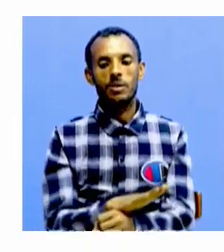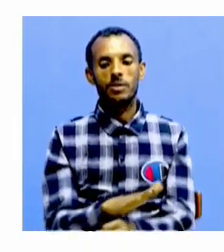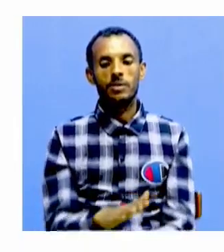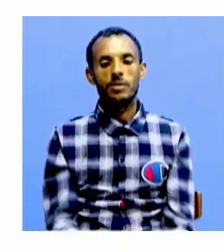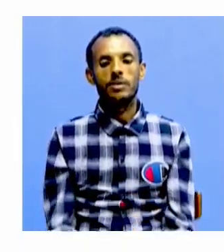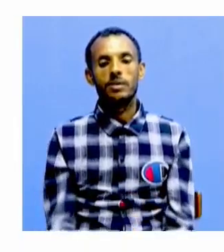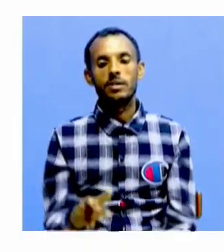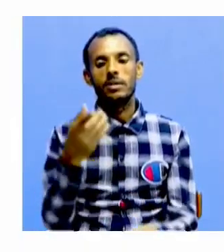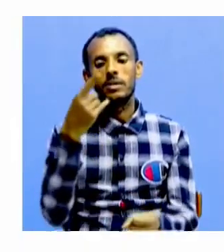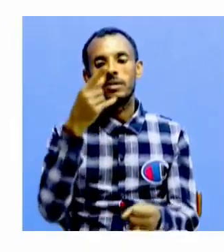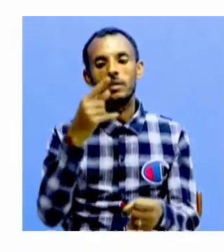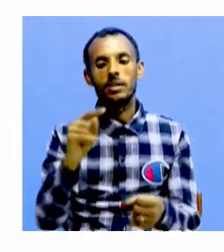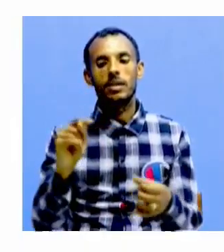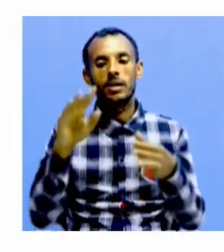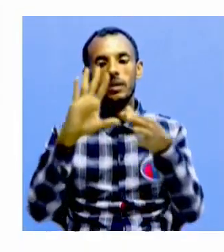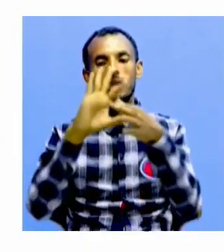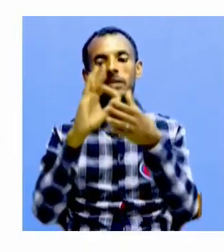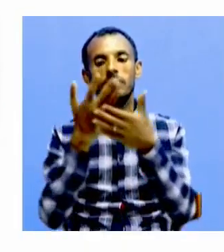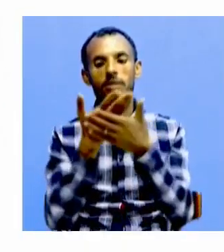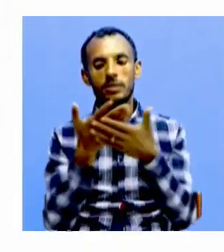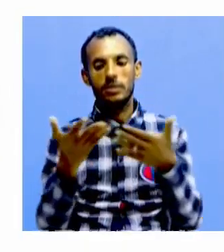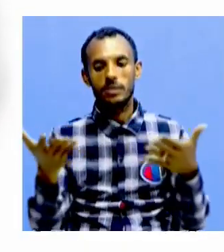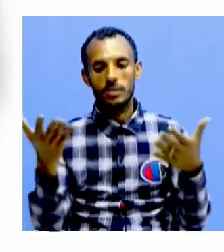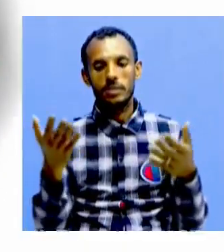the sentences.